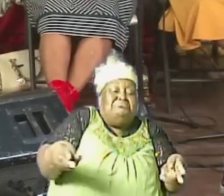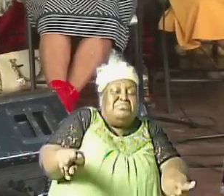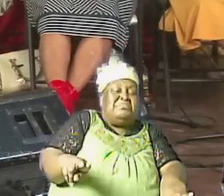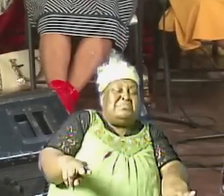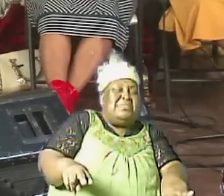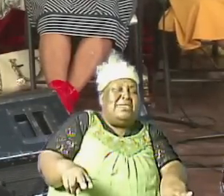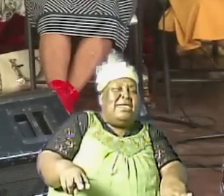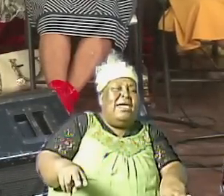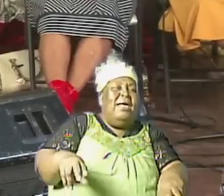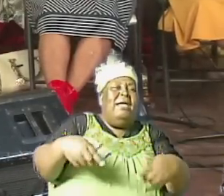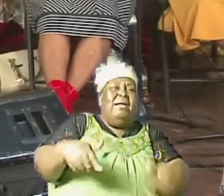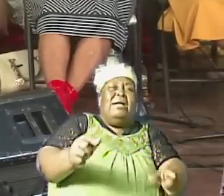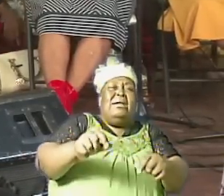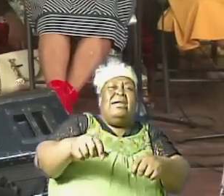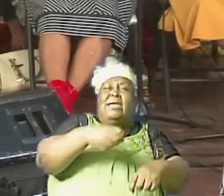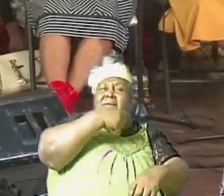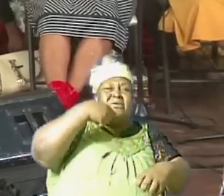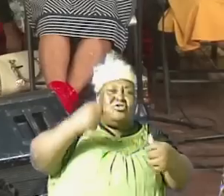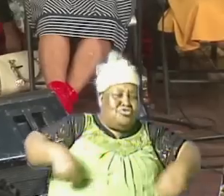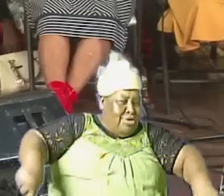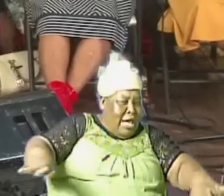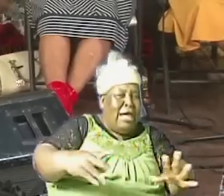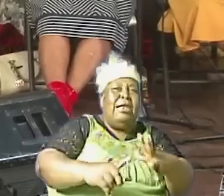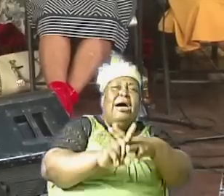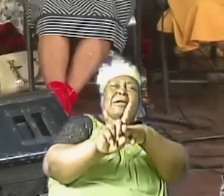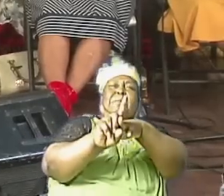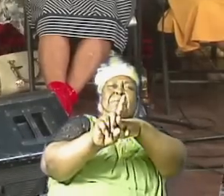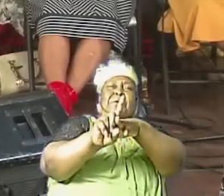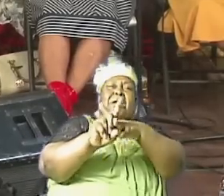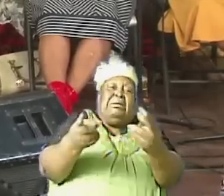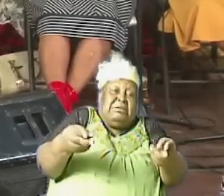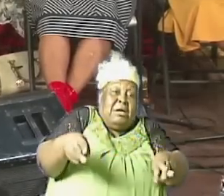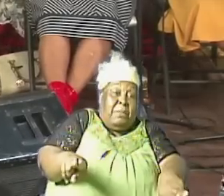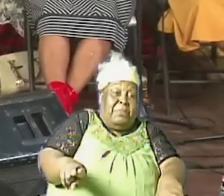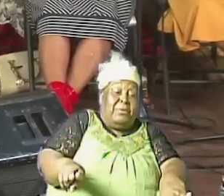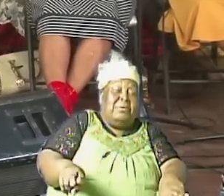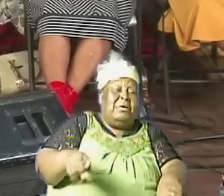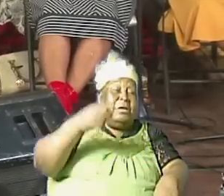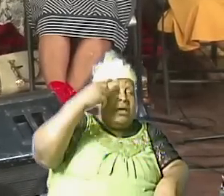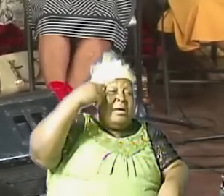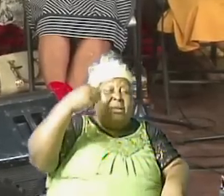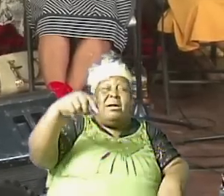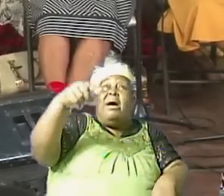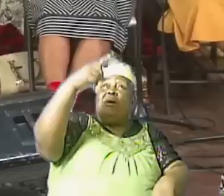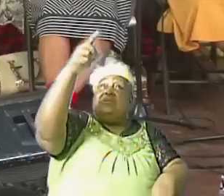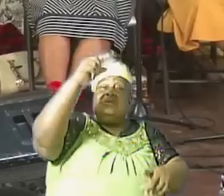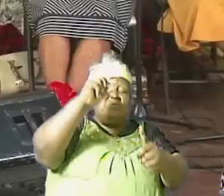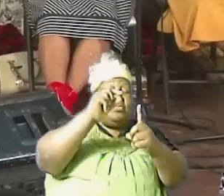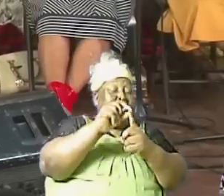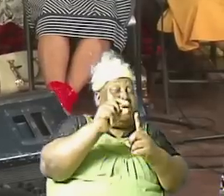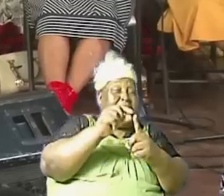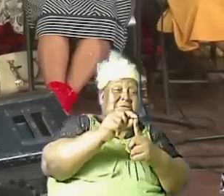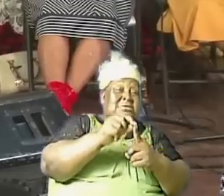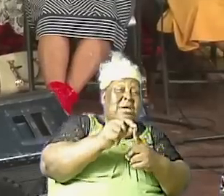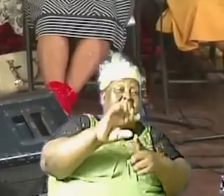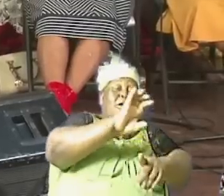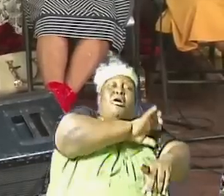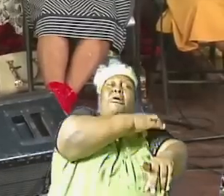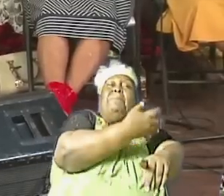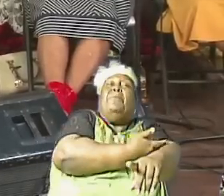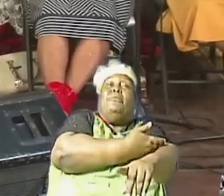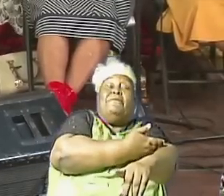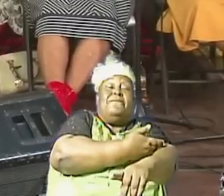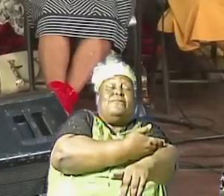it happened. He said, let the dry land appear. And it happened, because his words